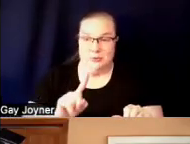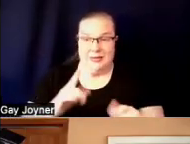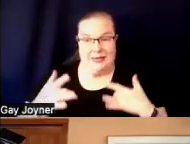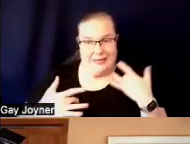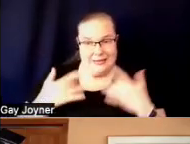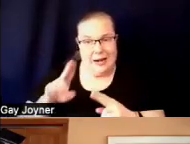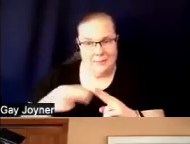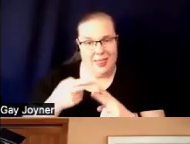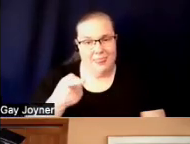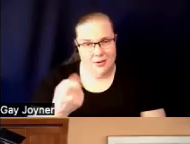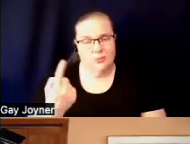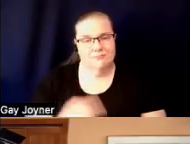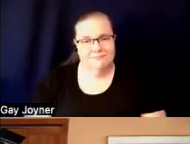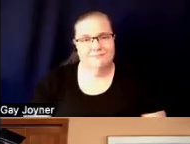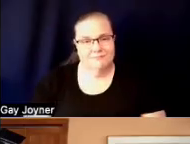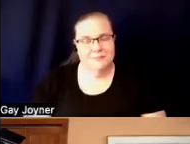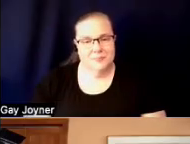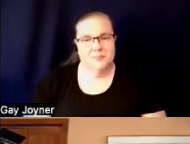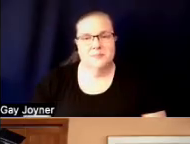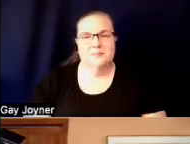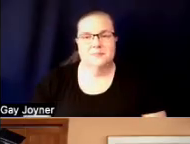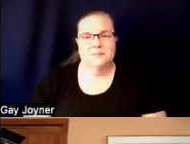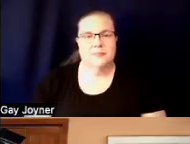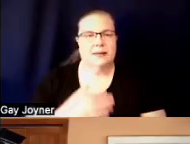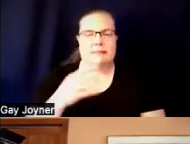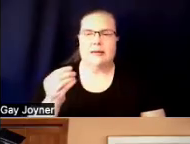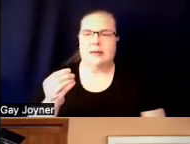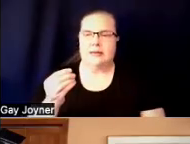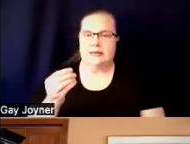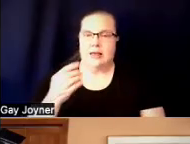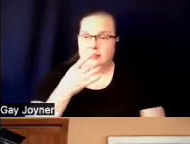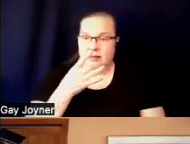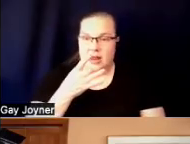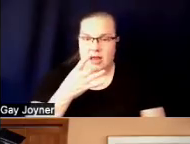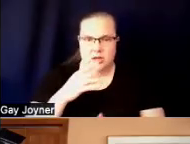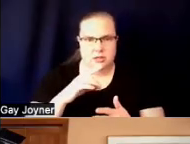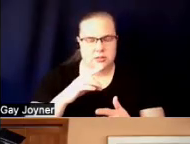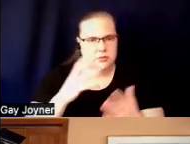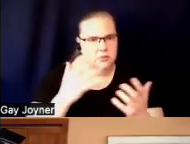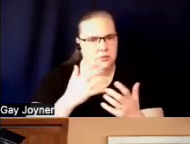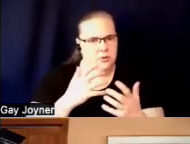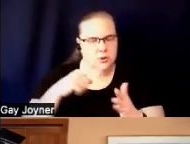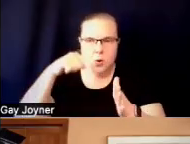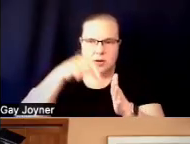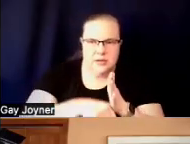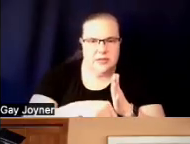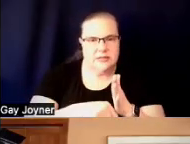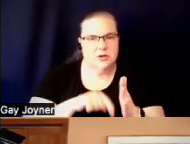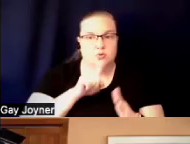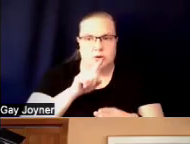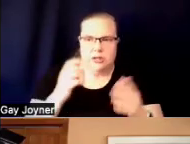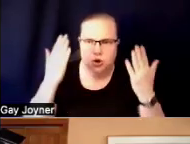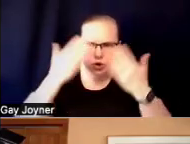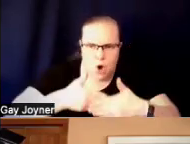one. mm. So And the lighting is so intense, right? It's really dark and it's